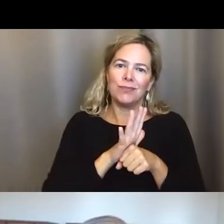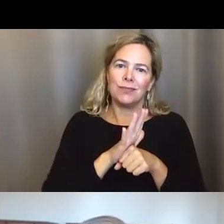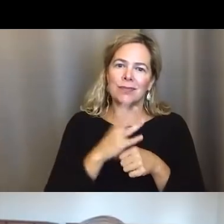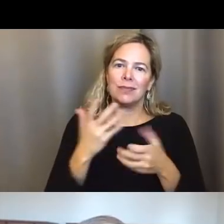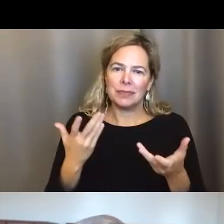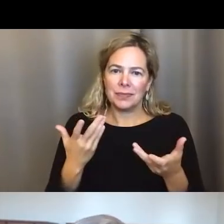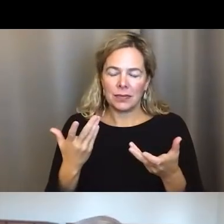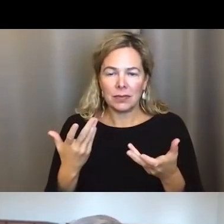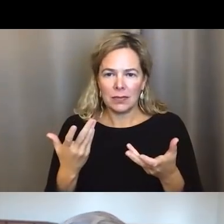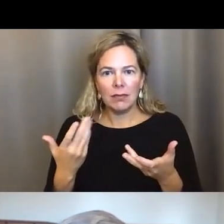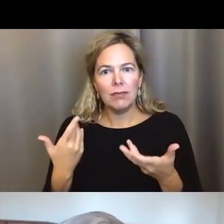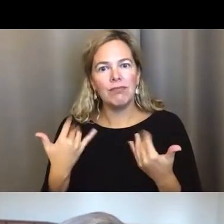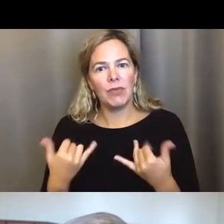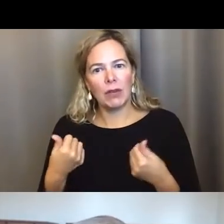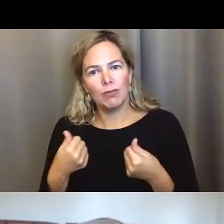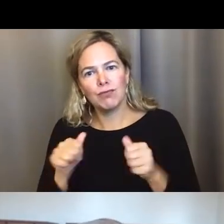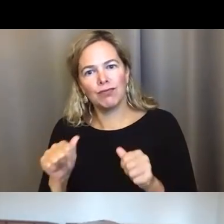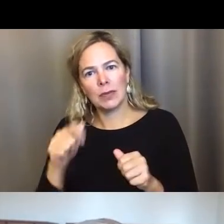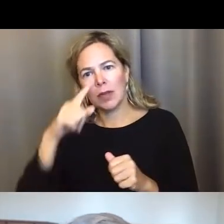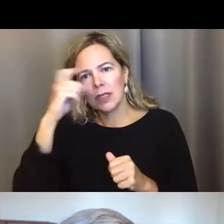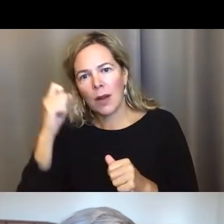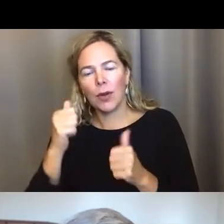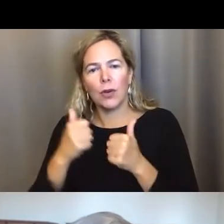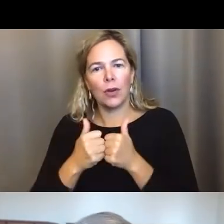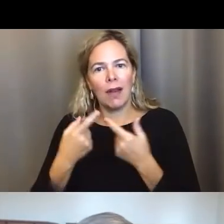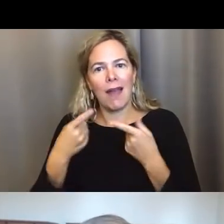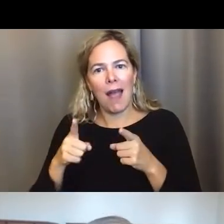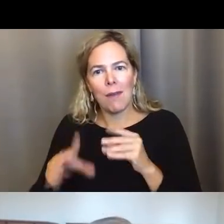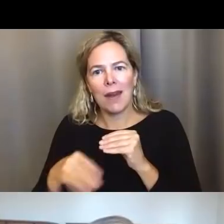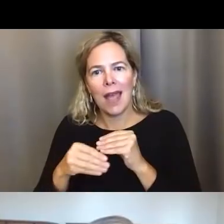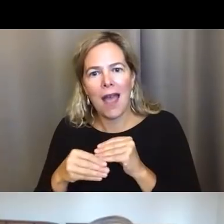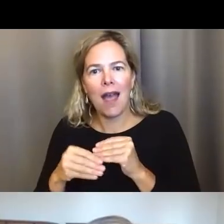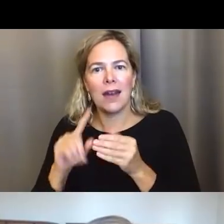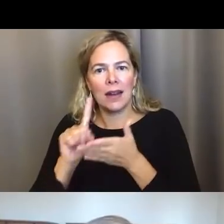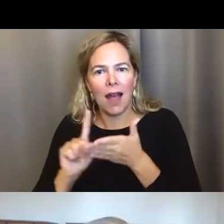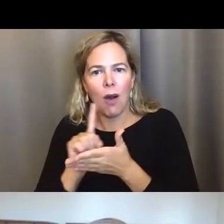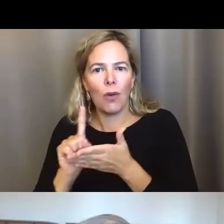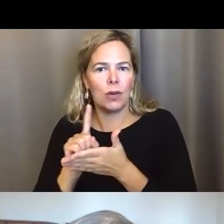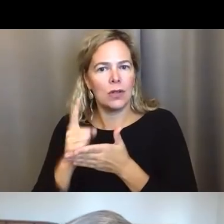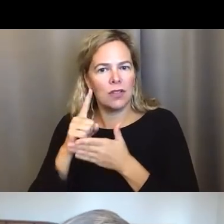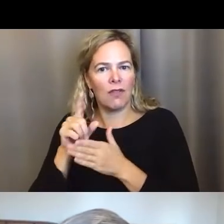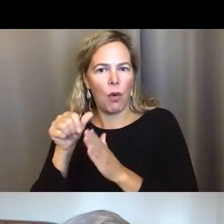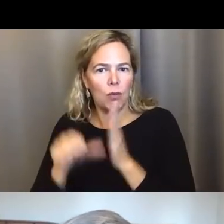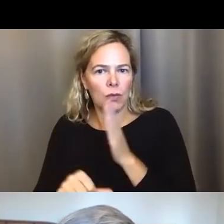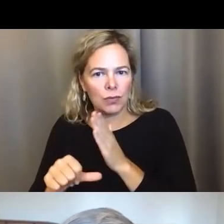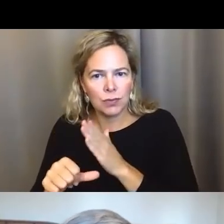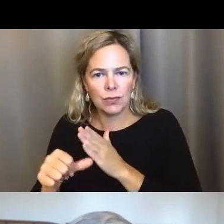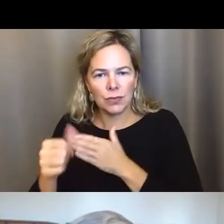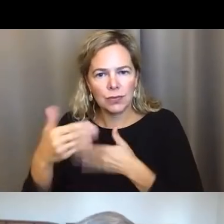a effort over the summer with expansion of hours in the ORs to catch up on